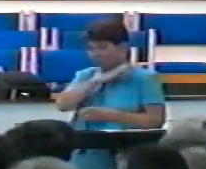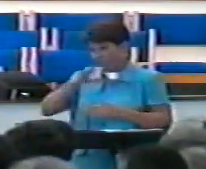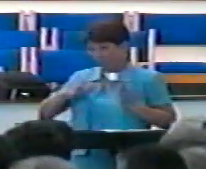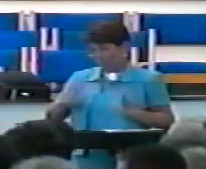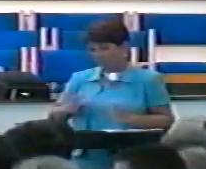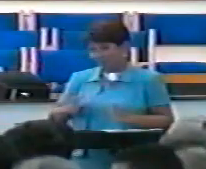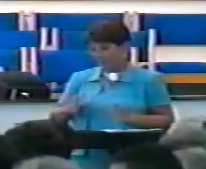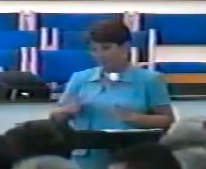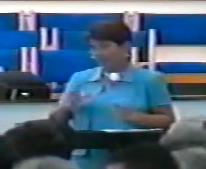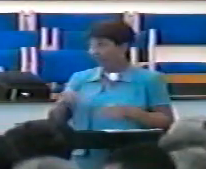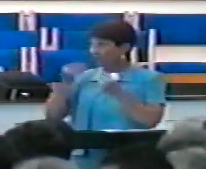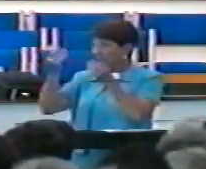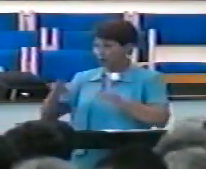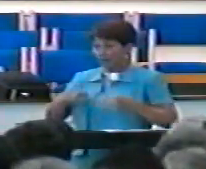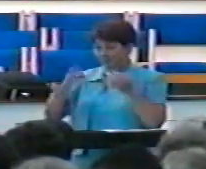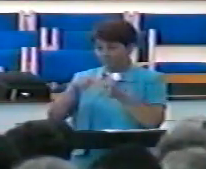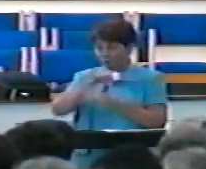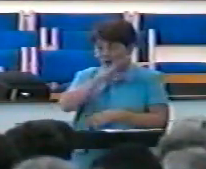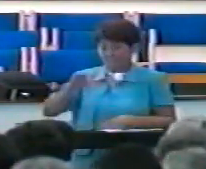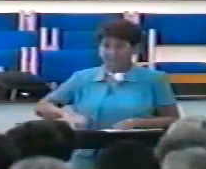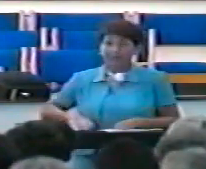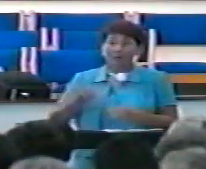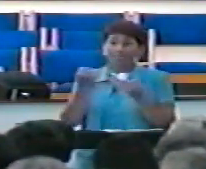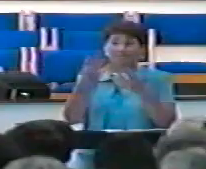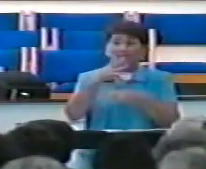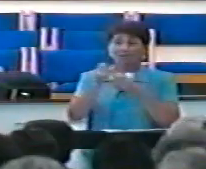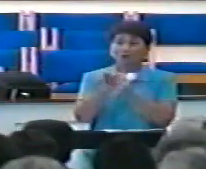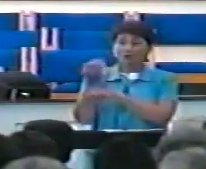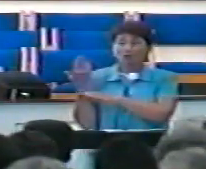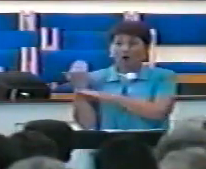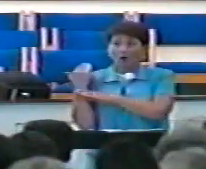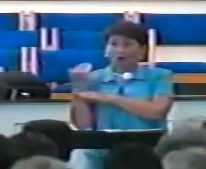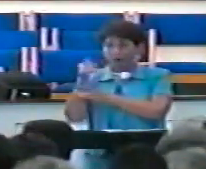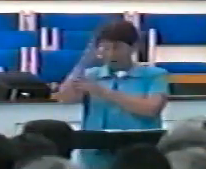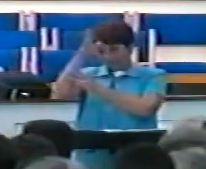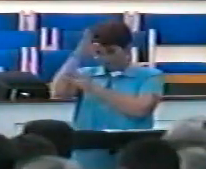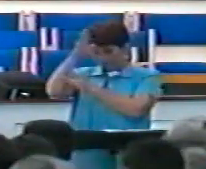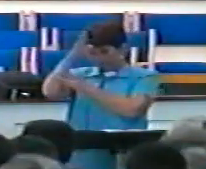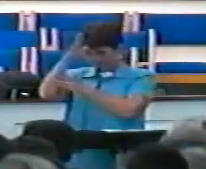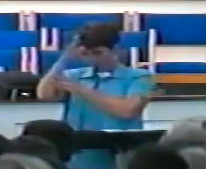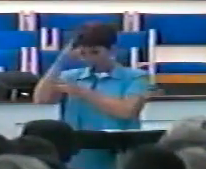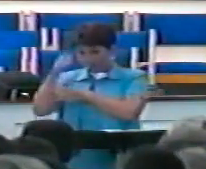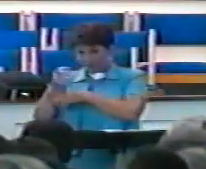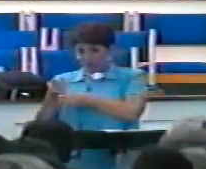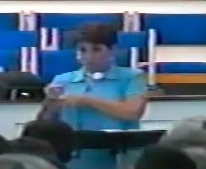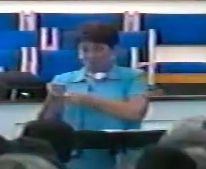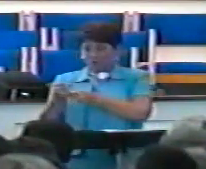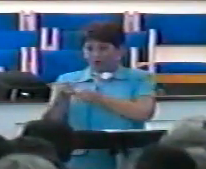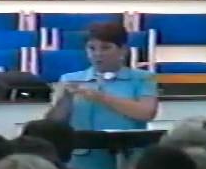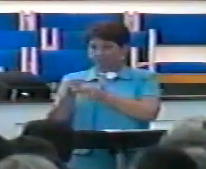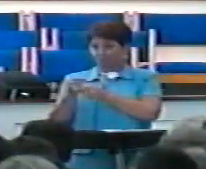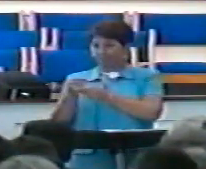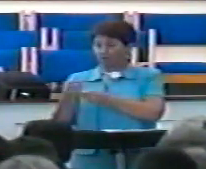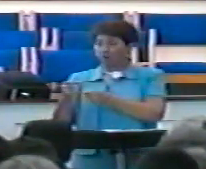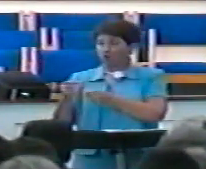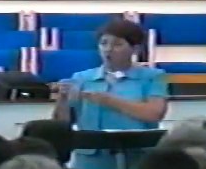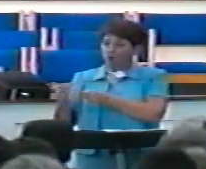Many years ago, a father drove a team of spirited horses into a town, into a